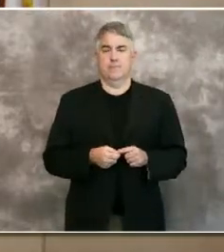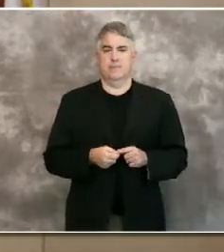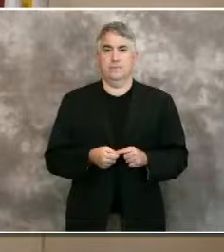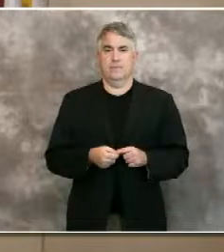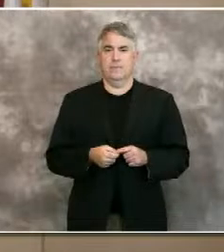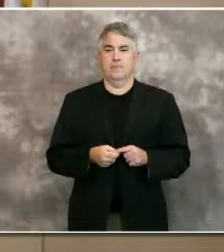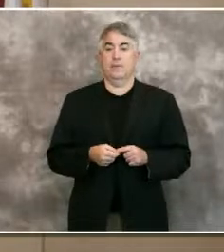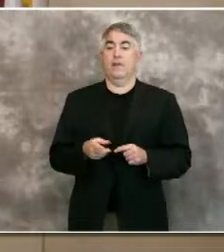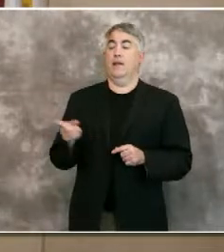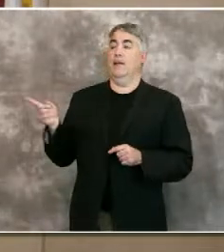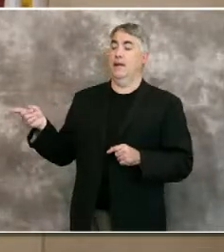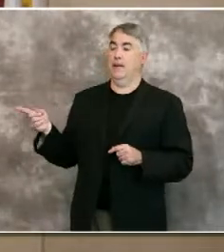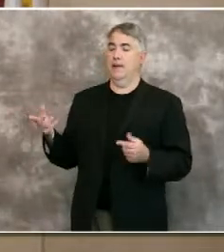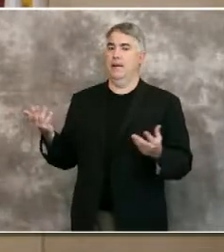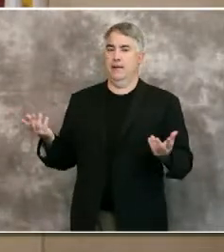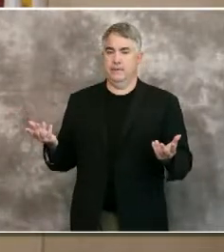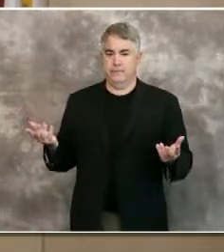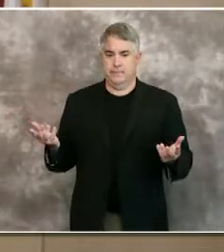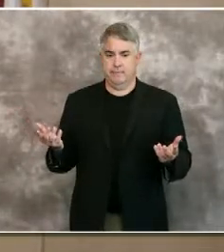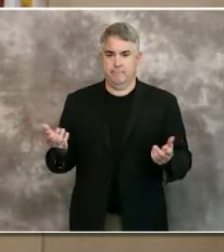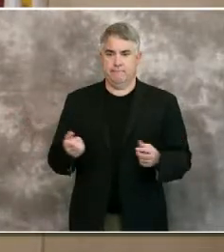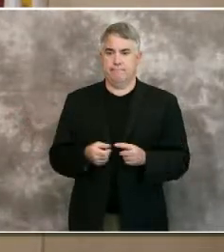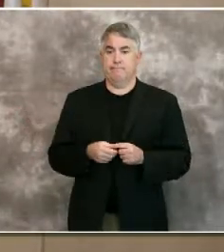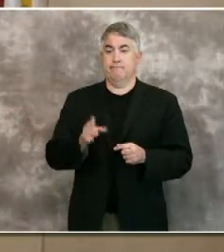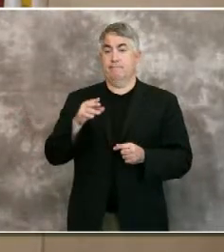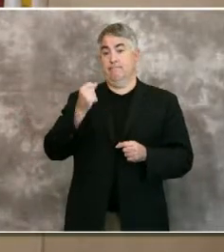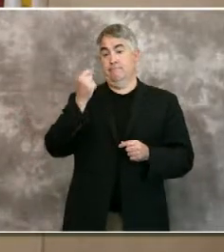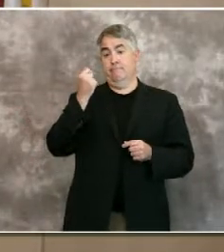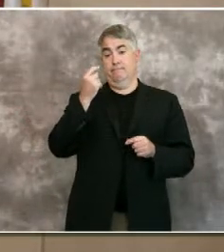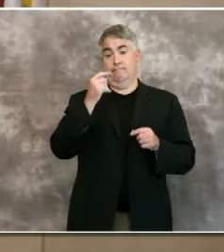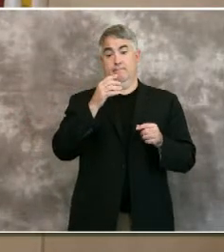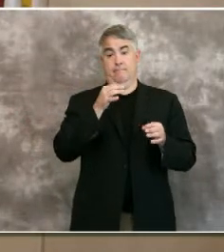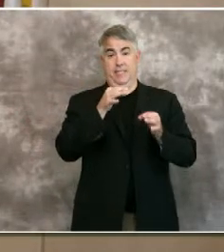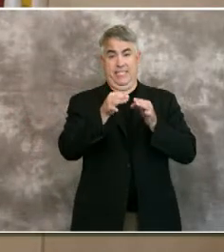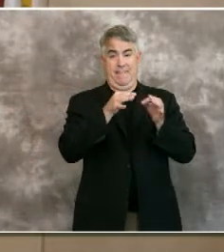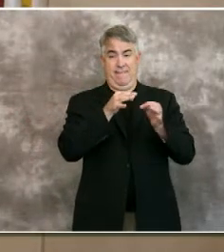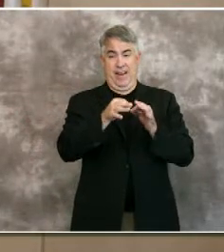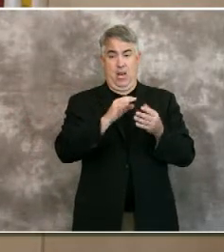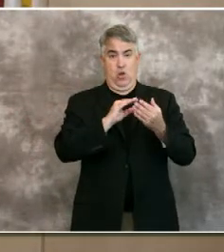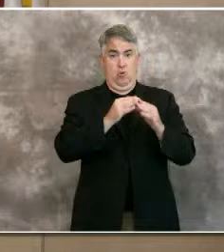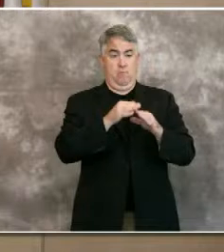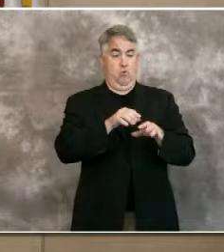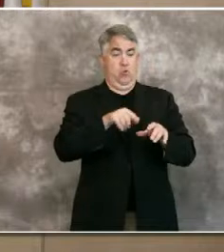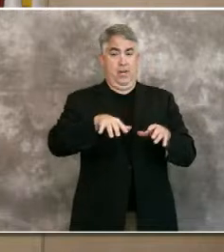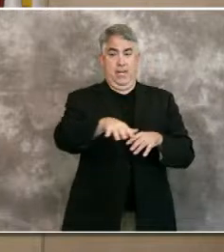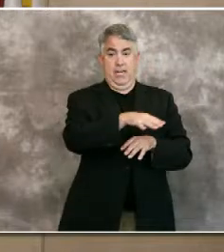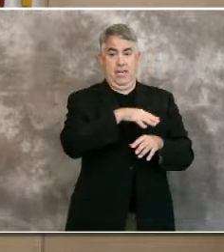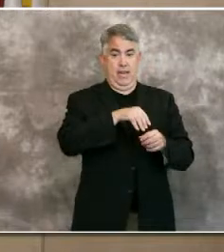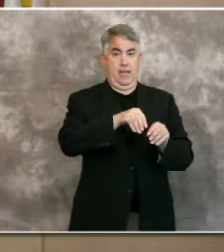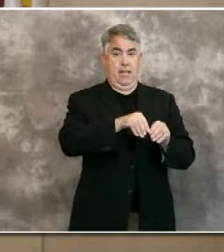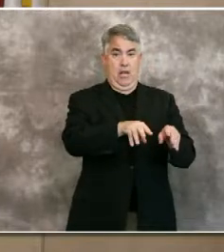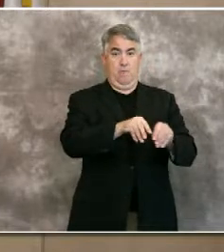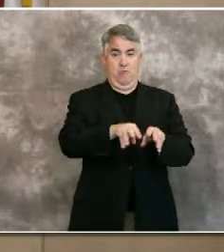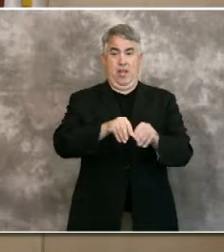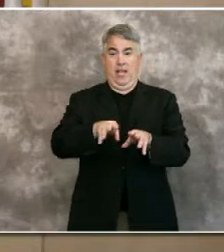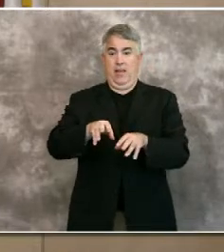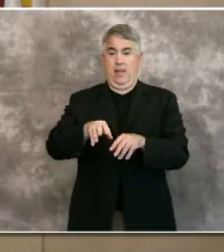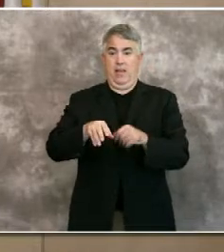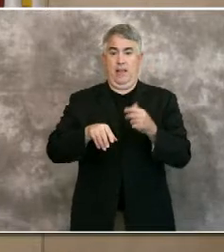So the definition for a community setting outbreak is 3 or